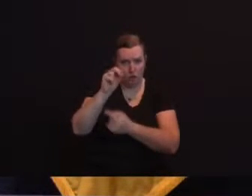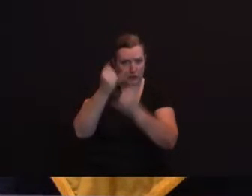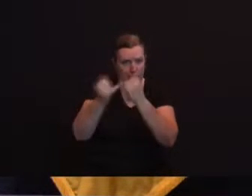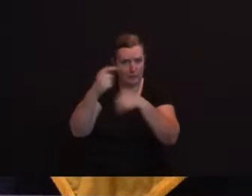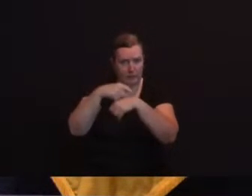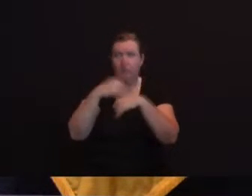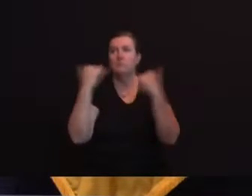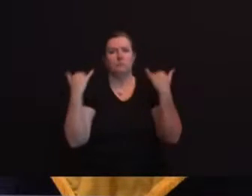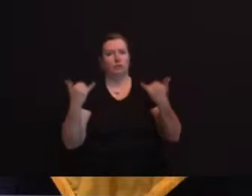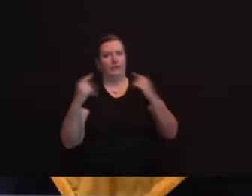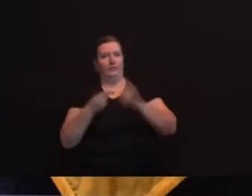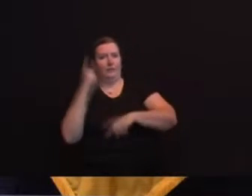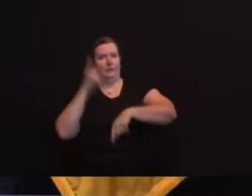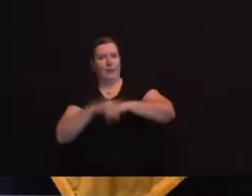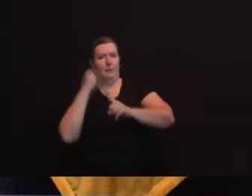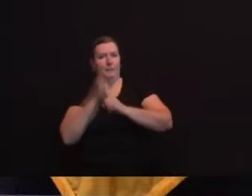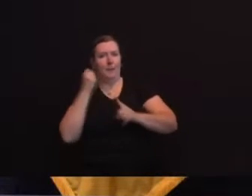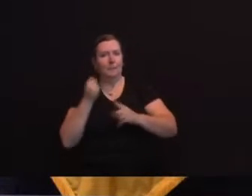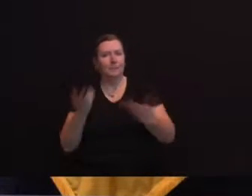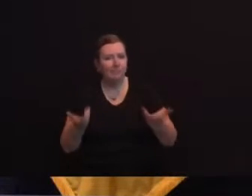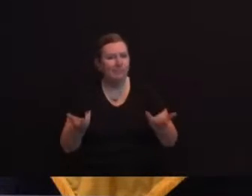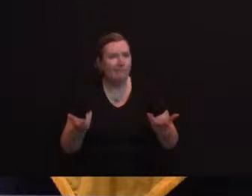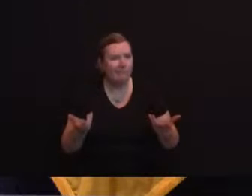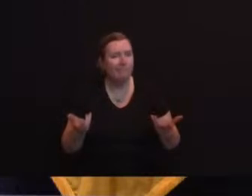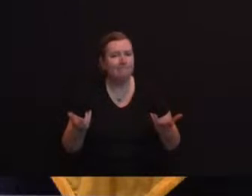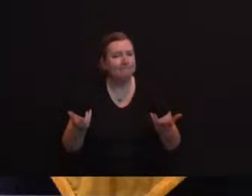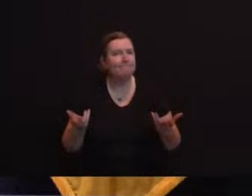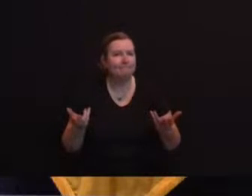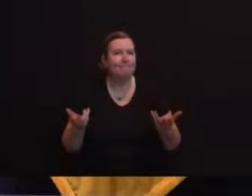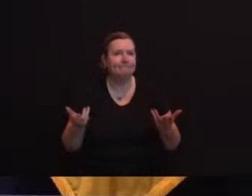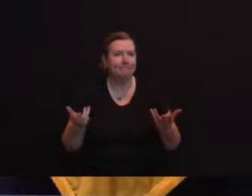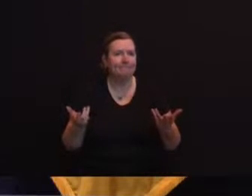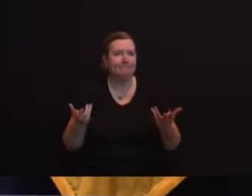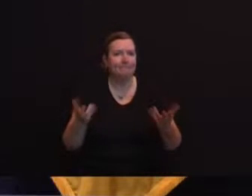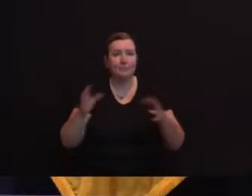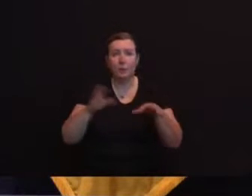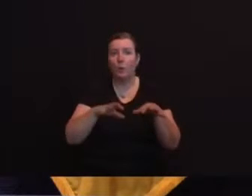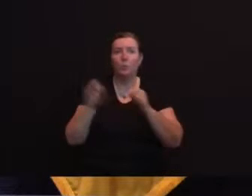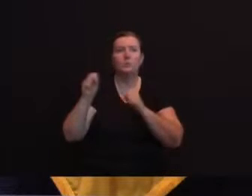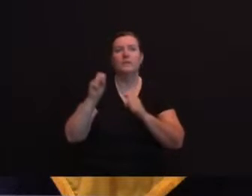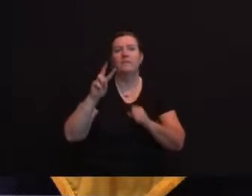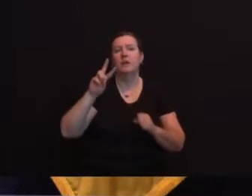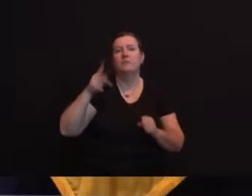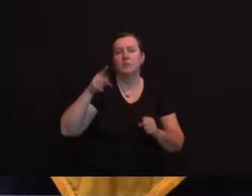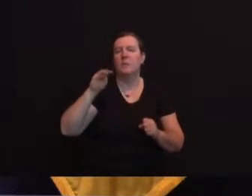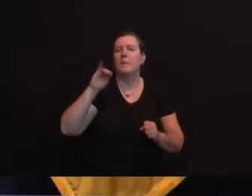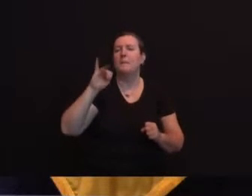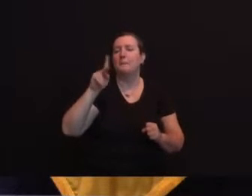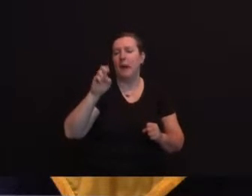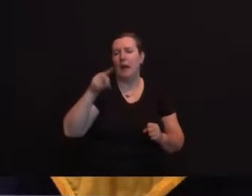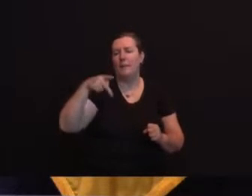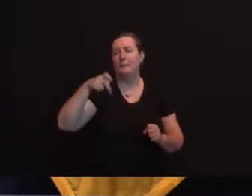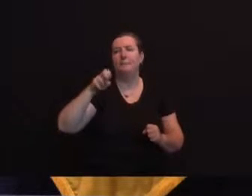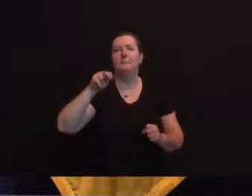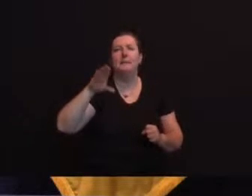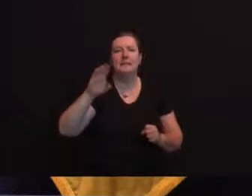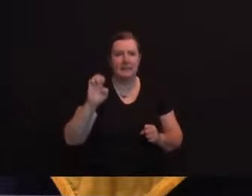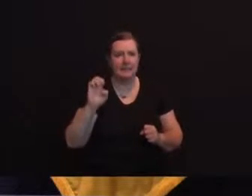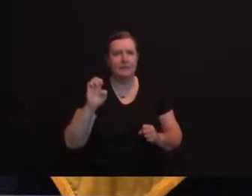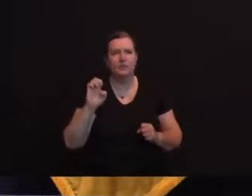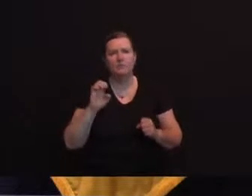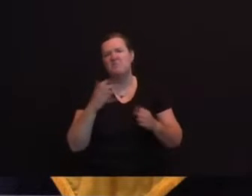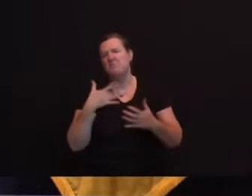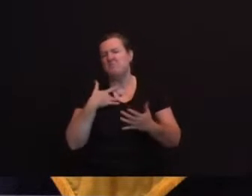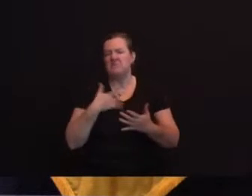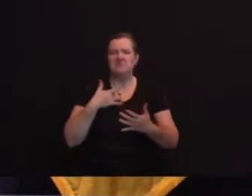hosted by Vice President Pence. My guess it'll be a big, would be a big discussion on vaccines, would be my guess if I had